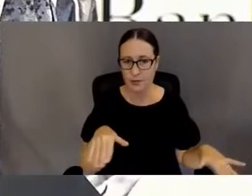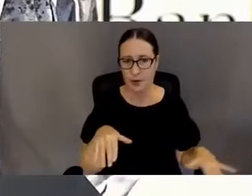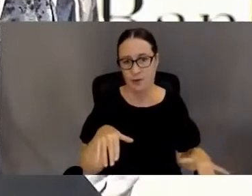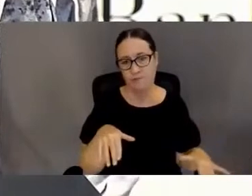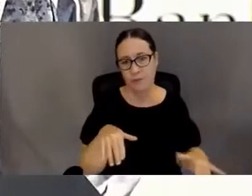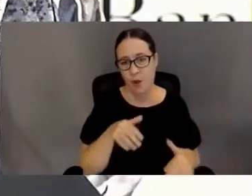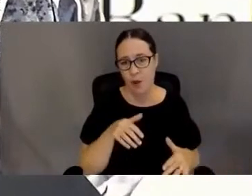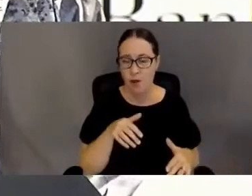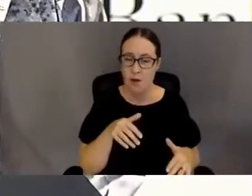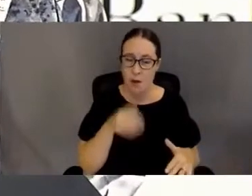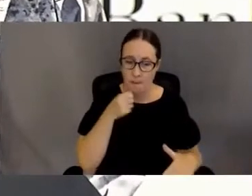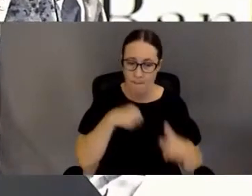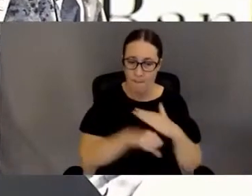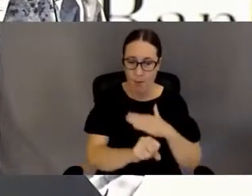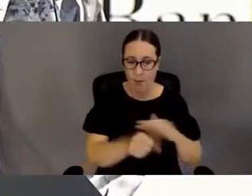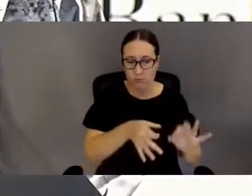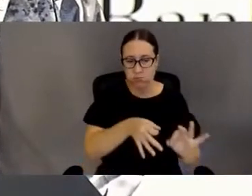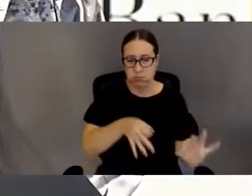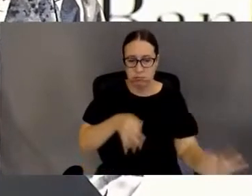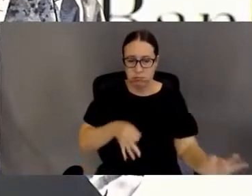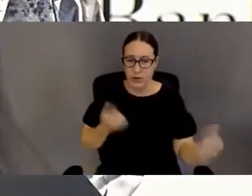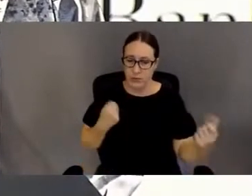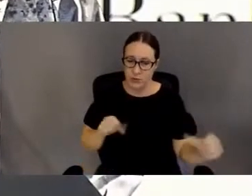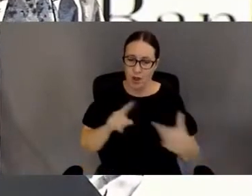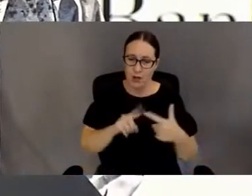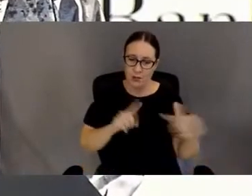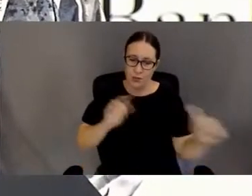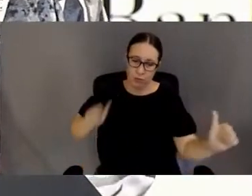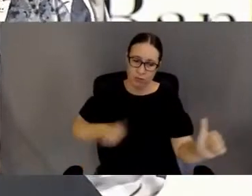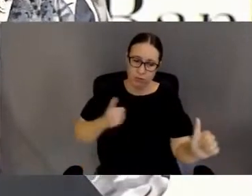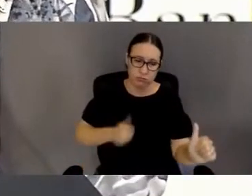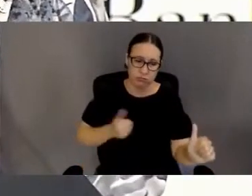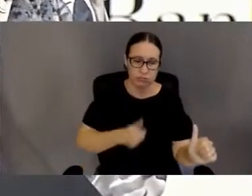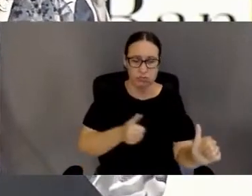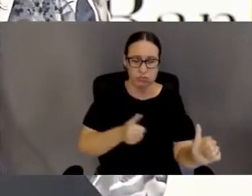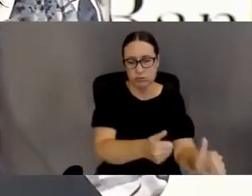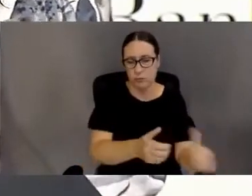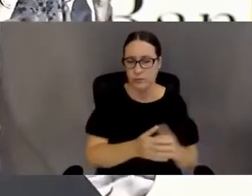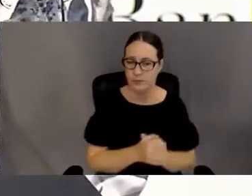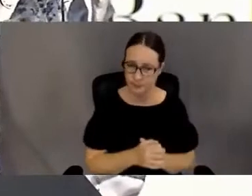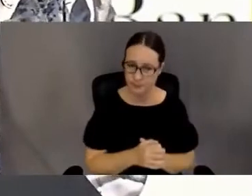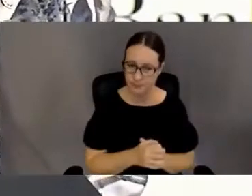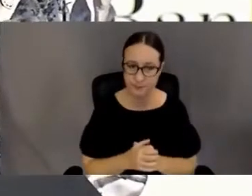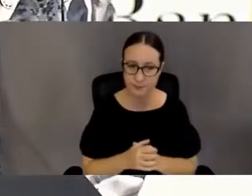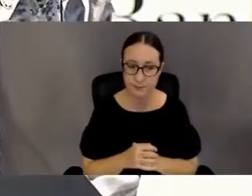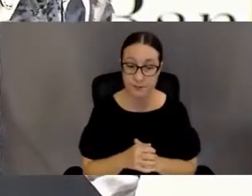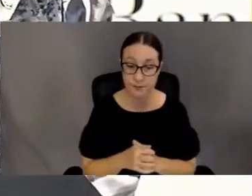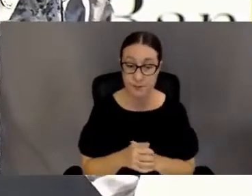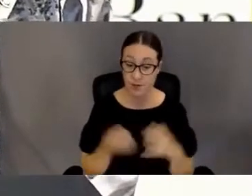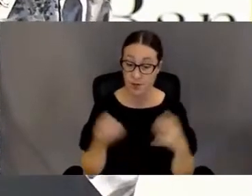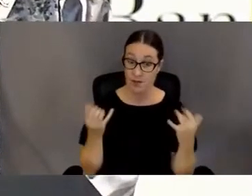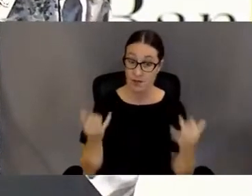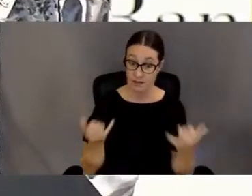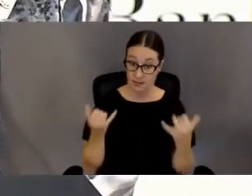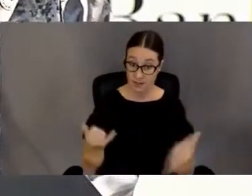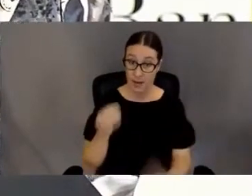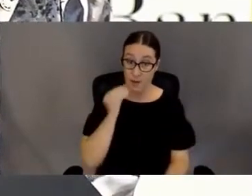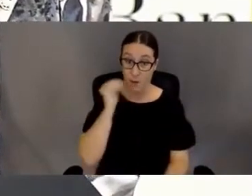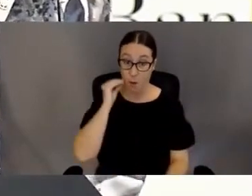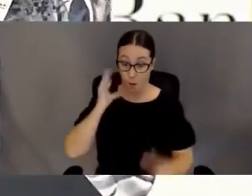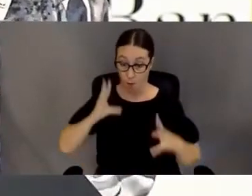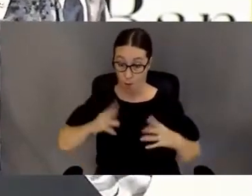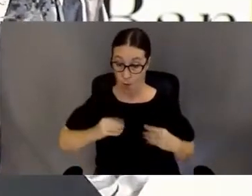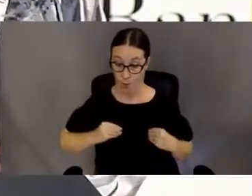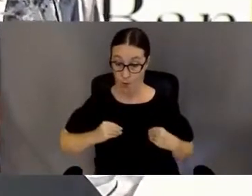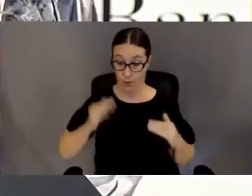life and playing catch up from their very first days. Today, the home ownership gap between Black and white